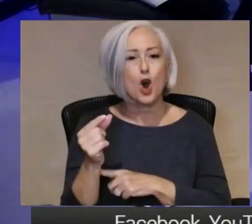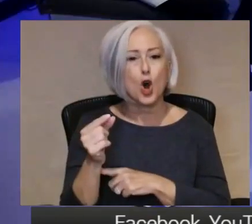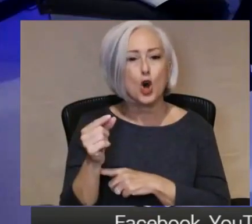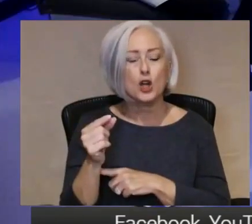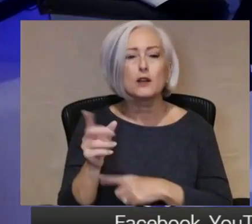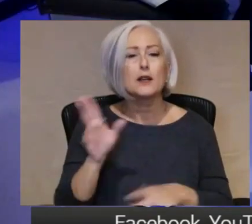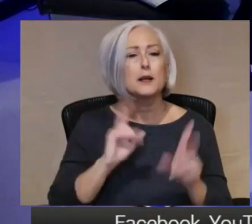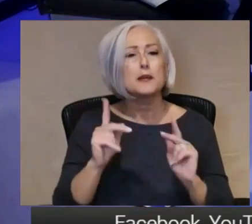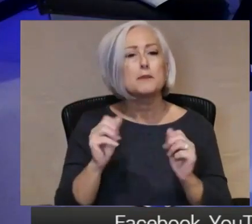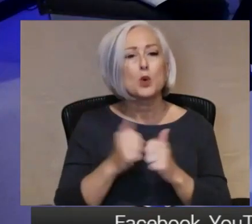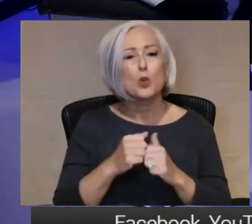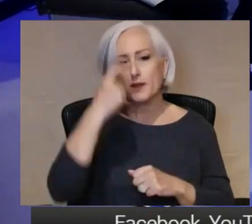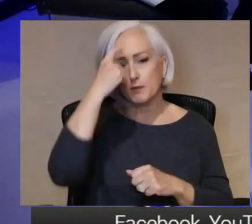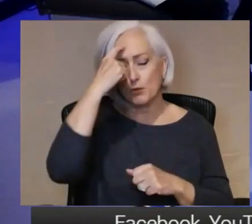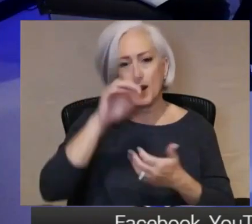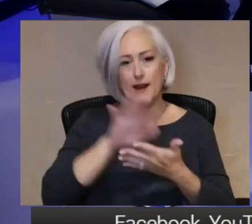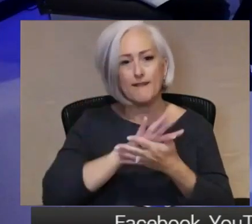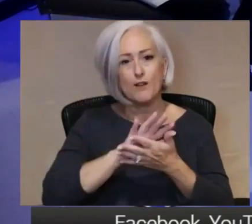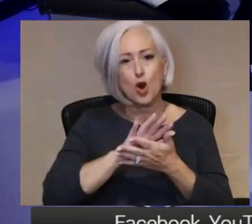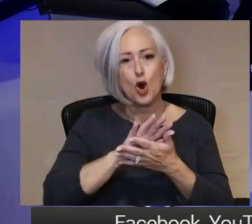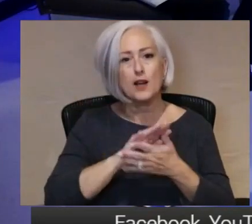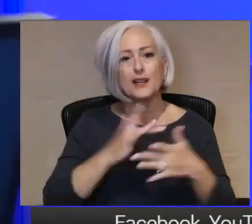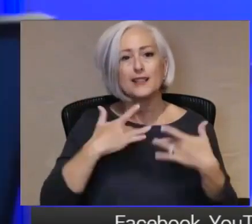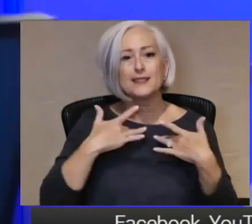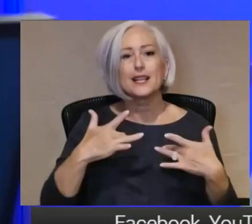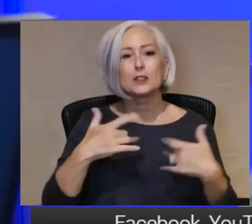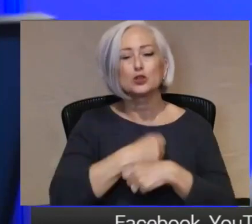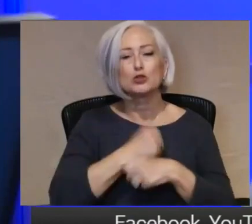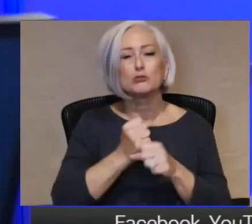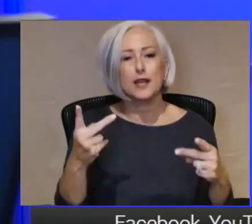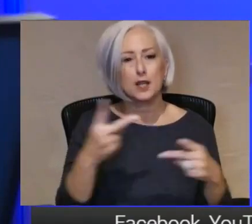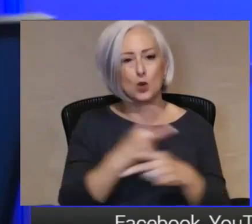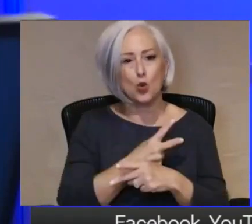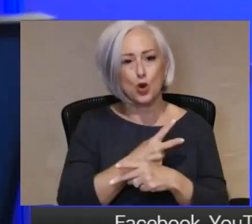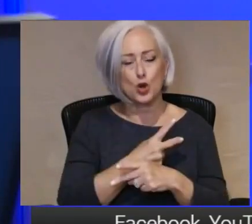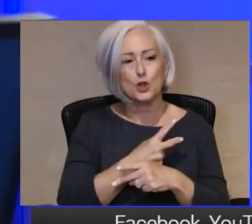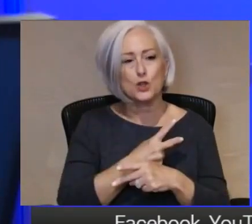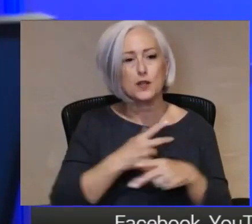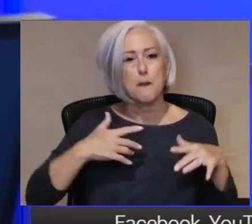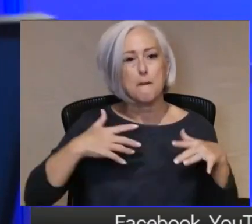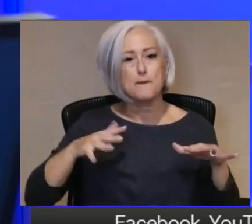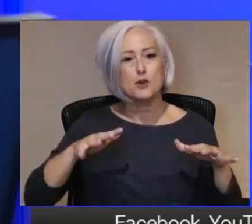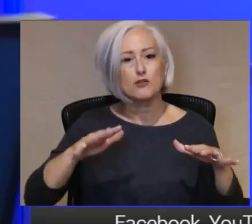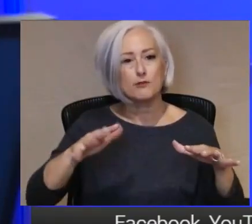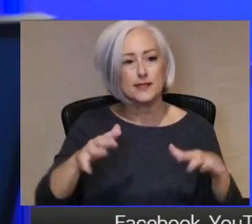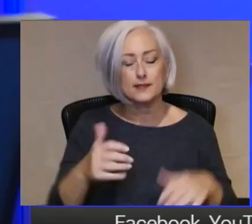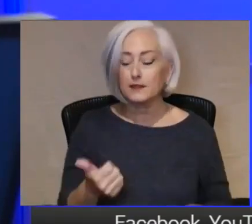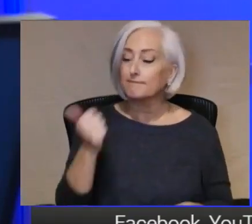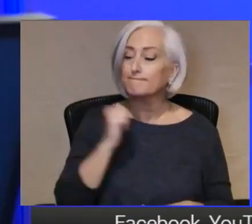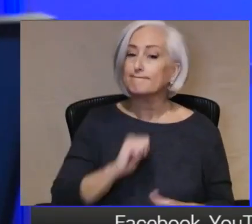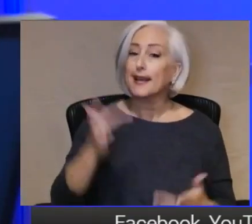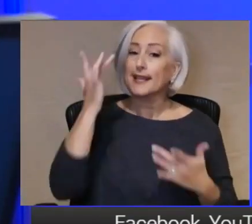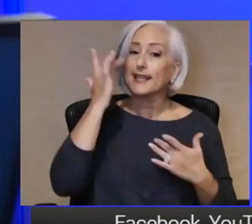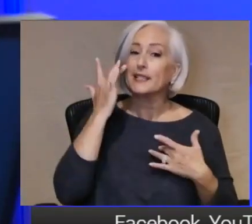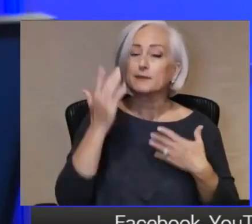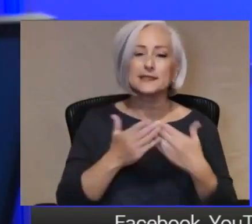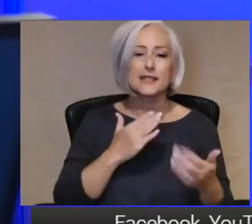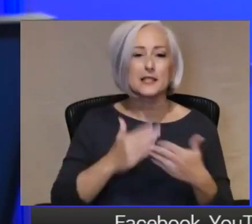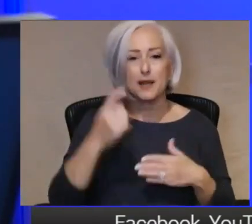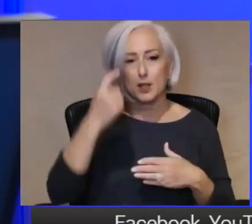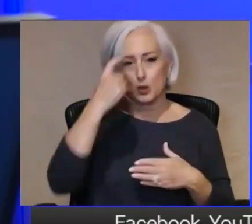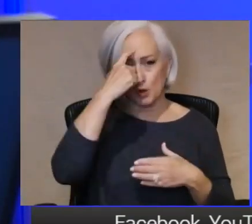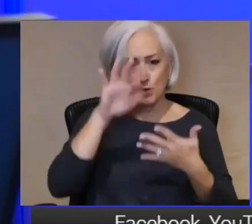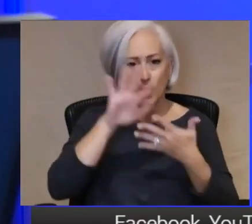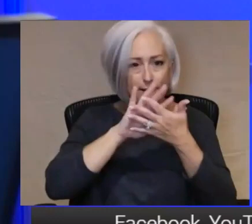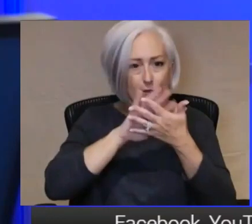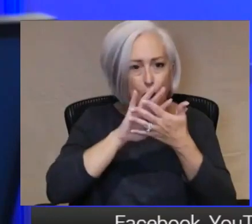aggravate their movement, underlying movement issues? So any kind of illness, you know, whether it's brain fog, whether it's just getting